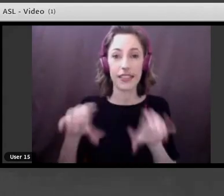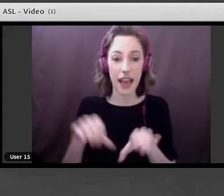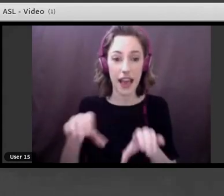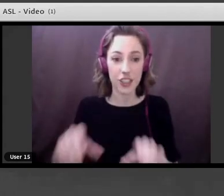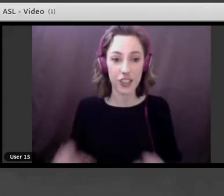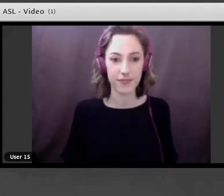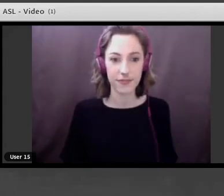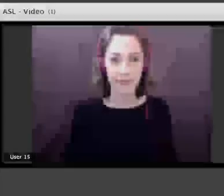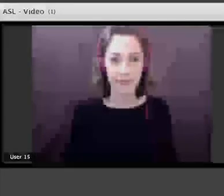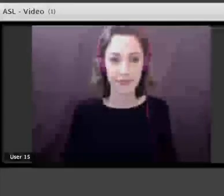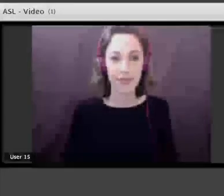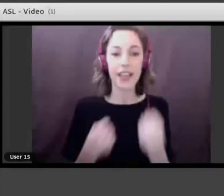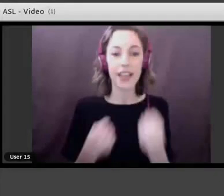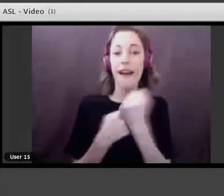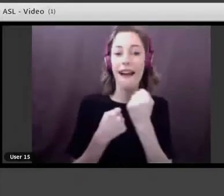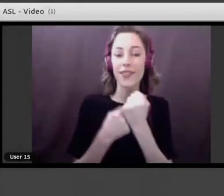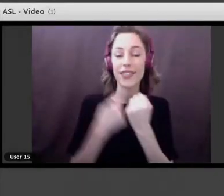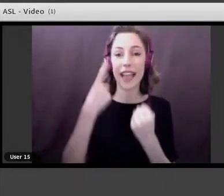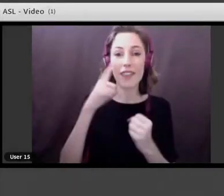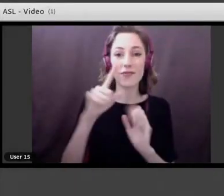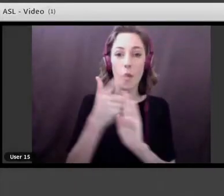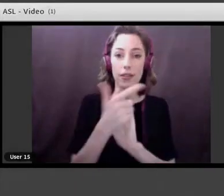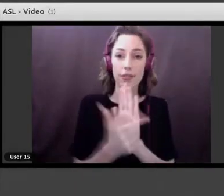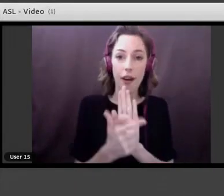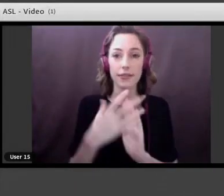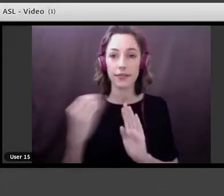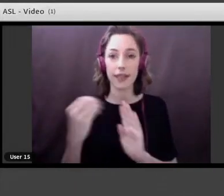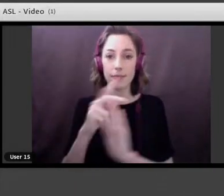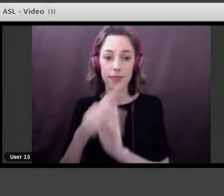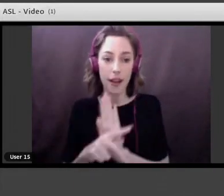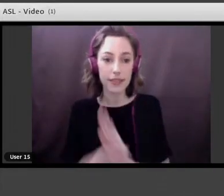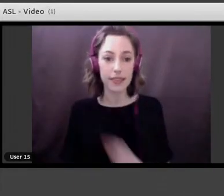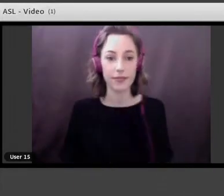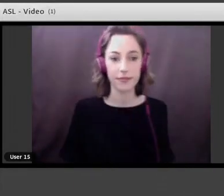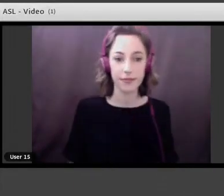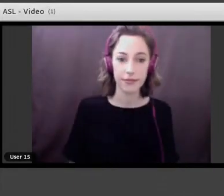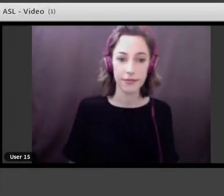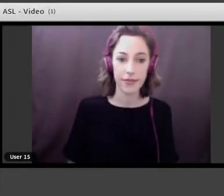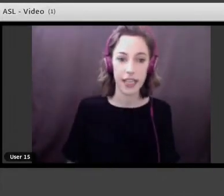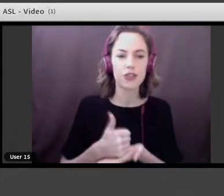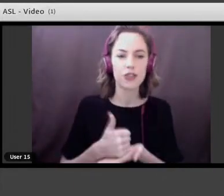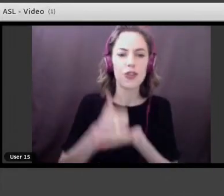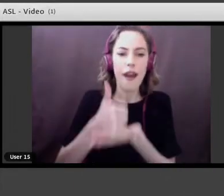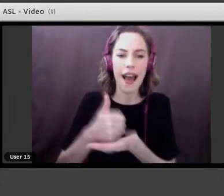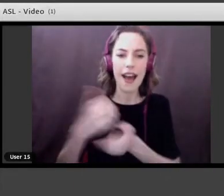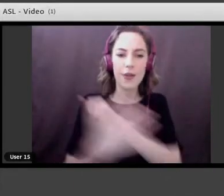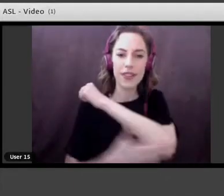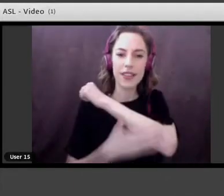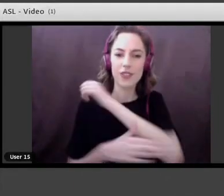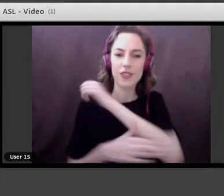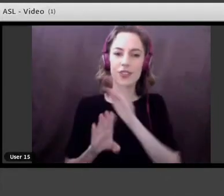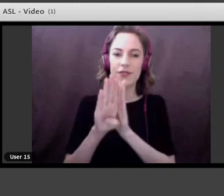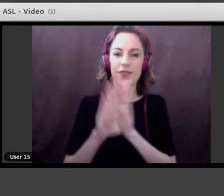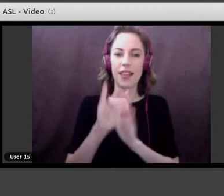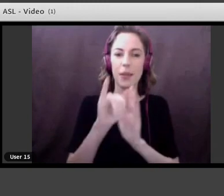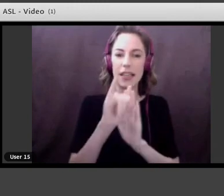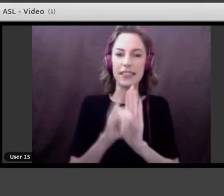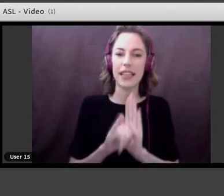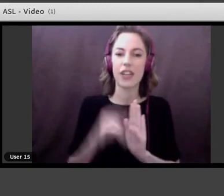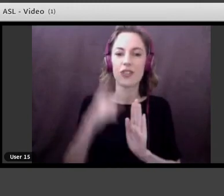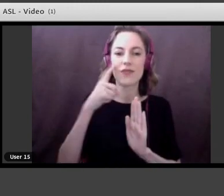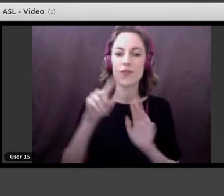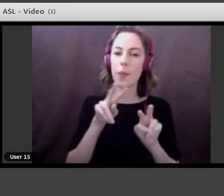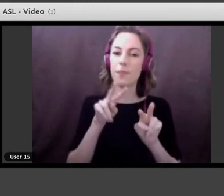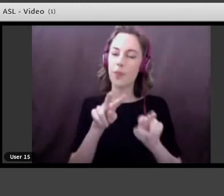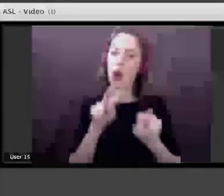nations develop indicators for monitoring and evaluation frameworks. And I see above in the poll that